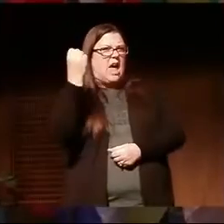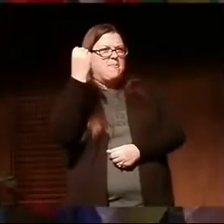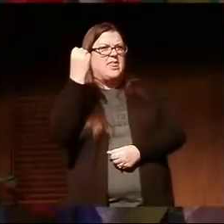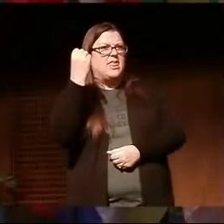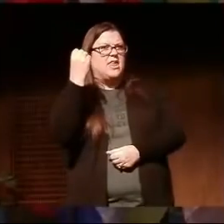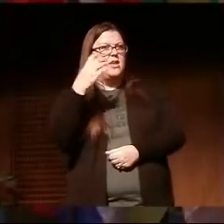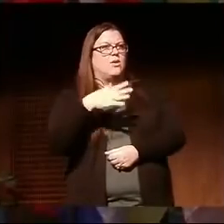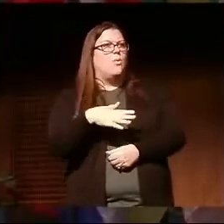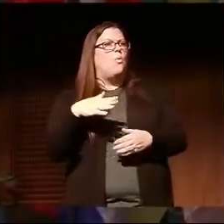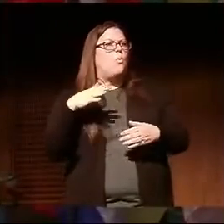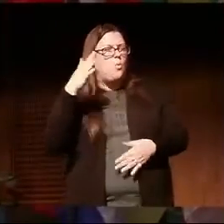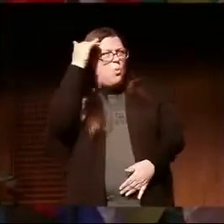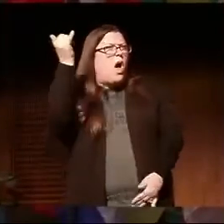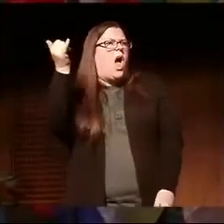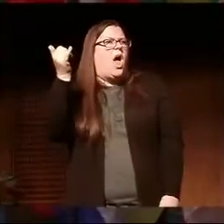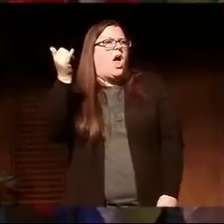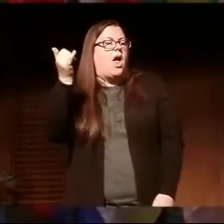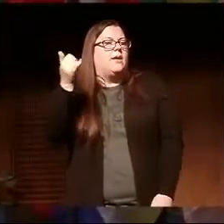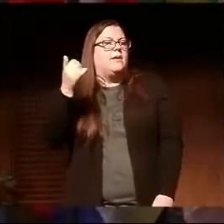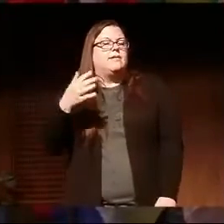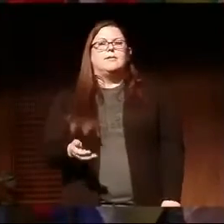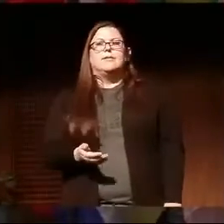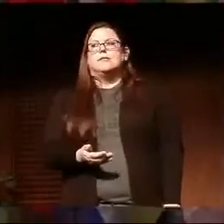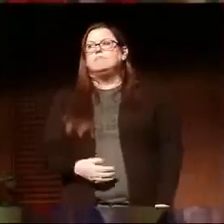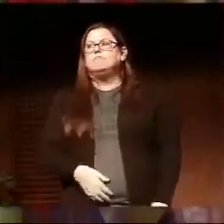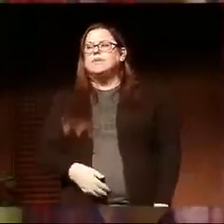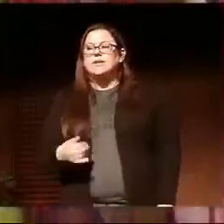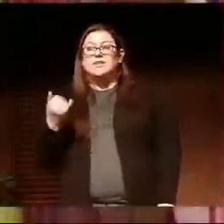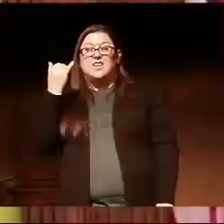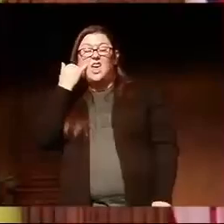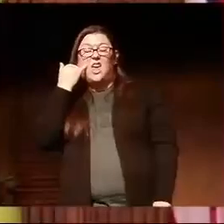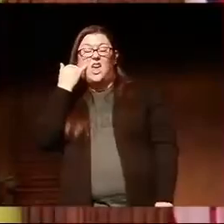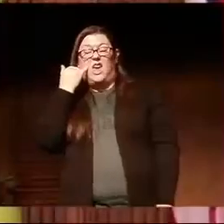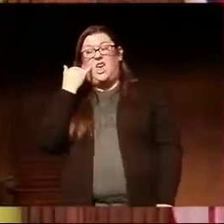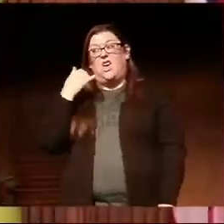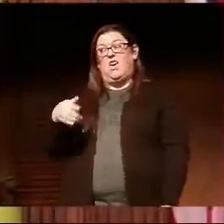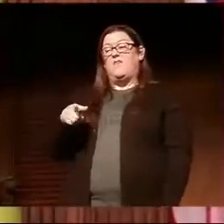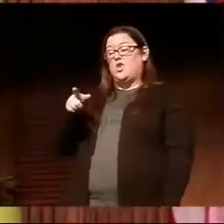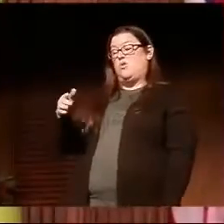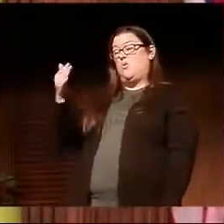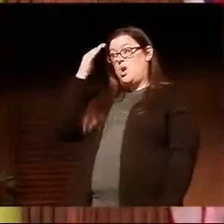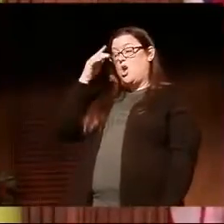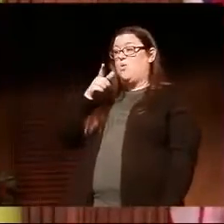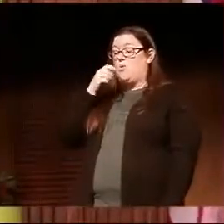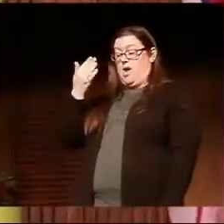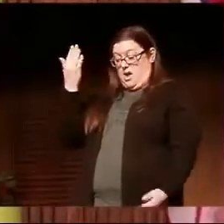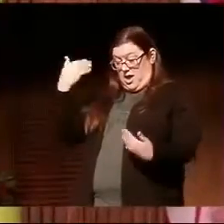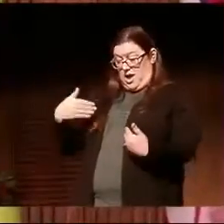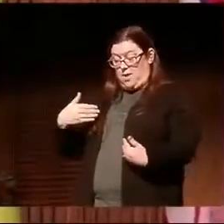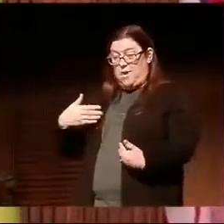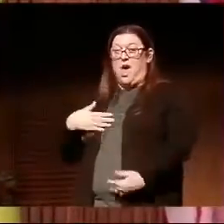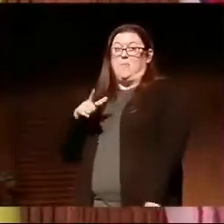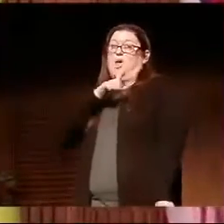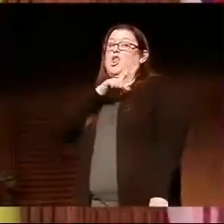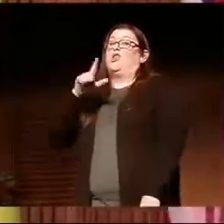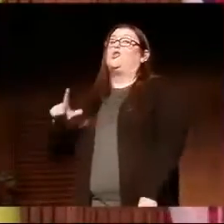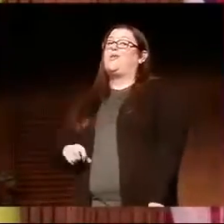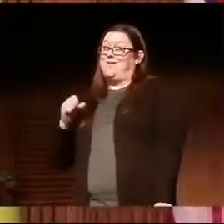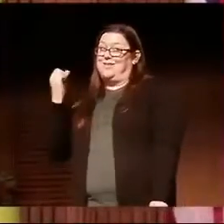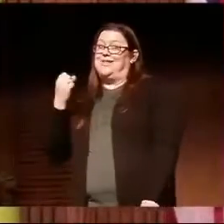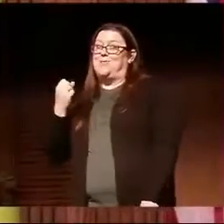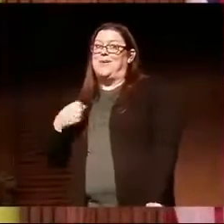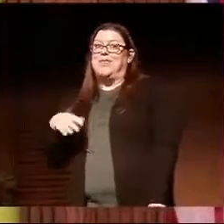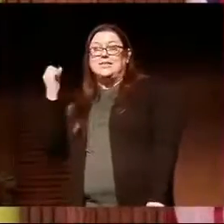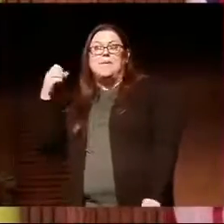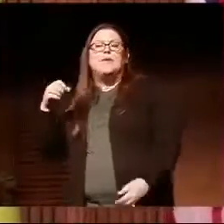Sabbath? And he has to set them straight and say, "Don't you know who I am? Lord of Sabbath. The Sabbath was made for man, not